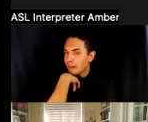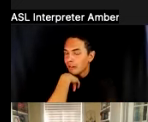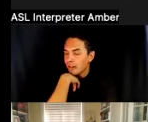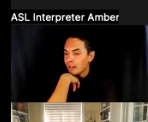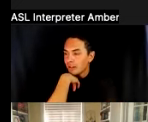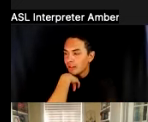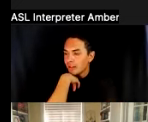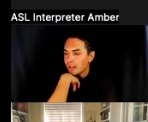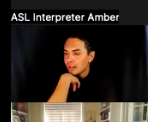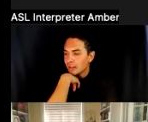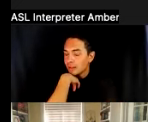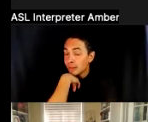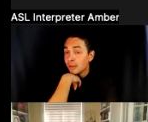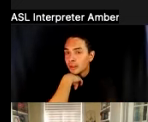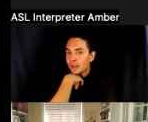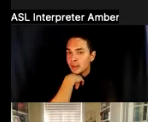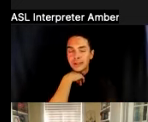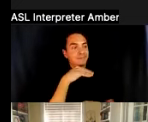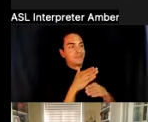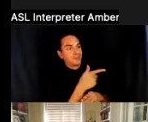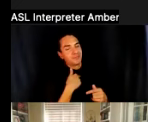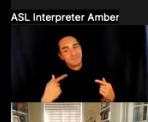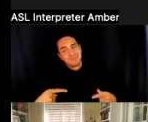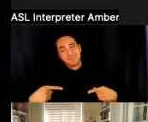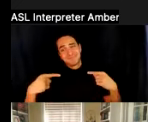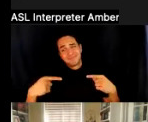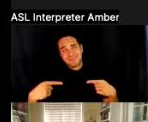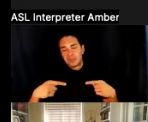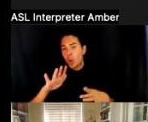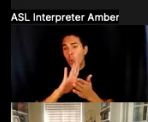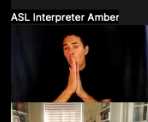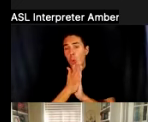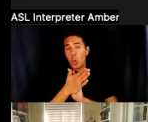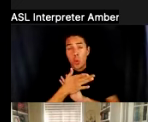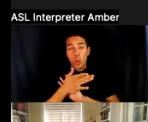After arguing and it just got really bad,